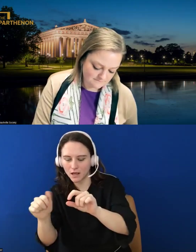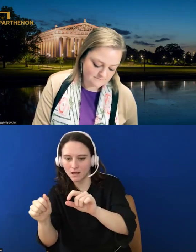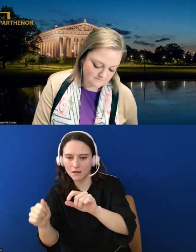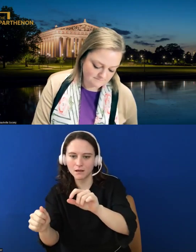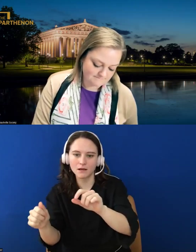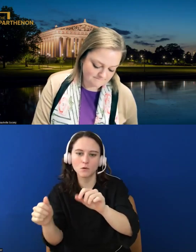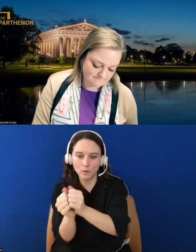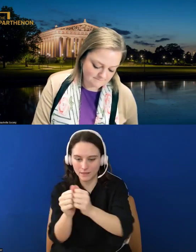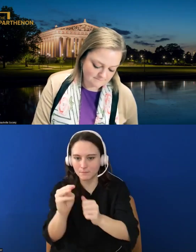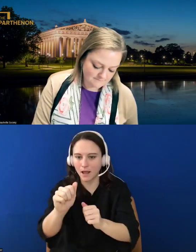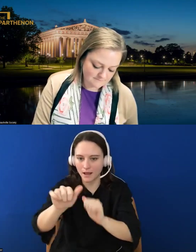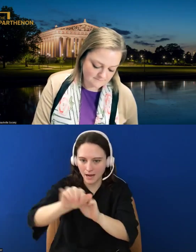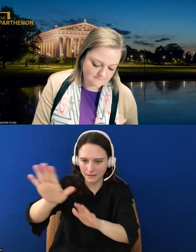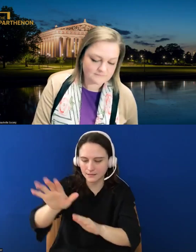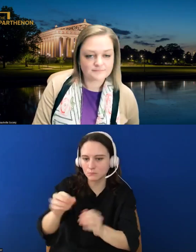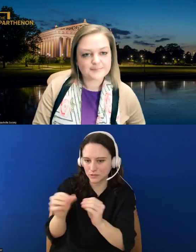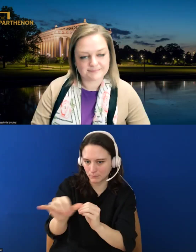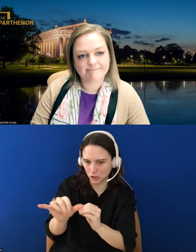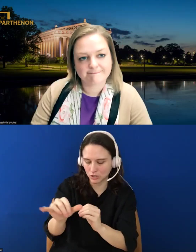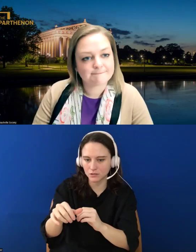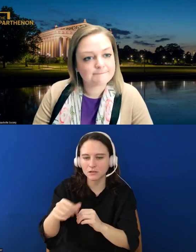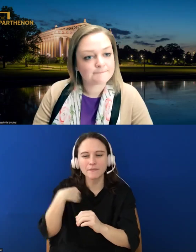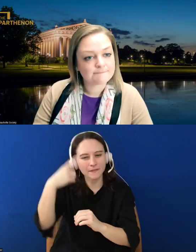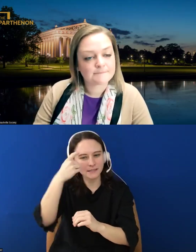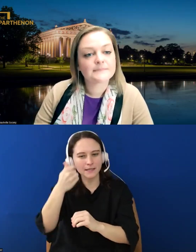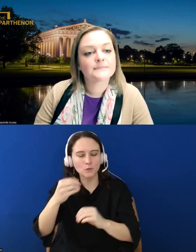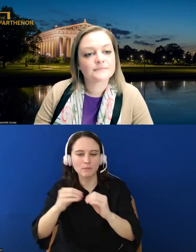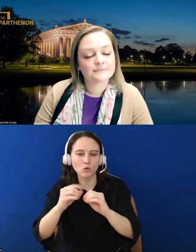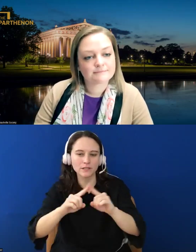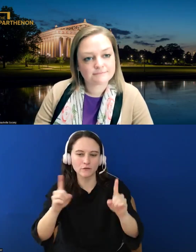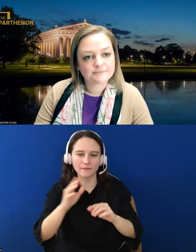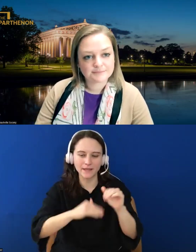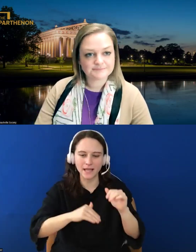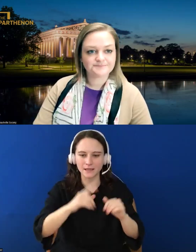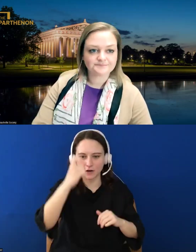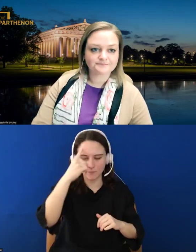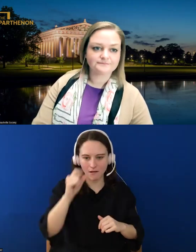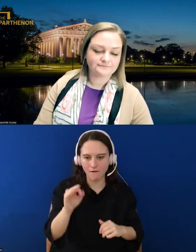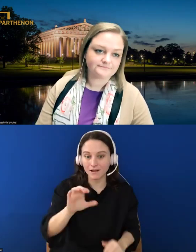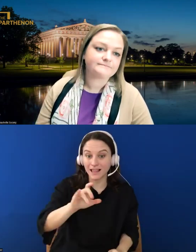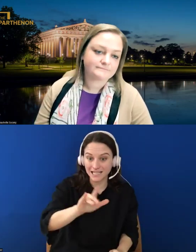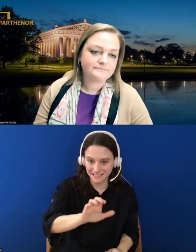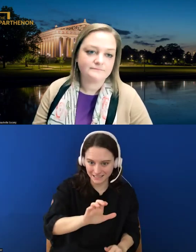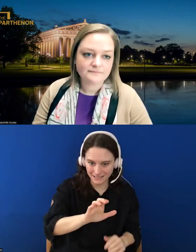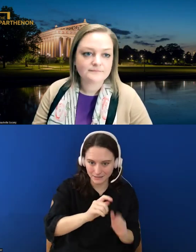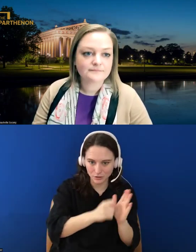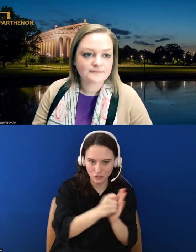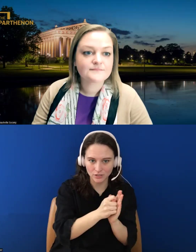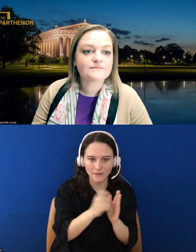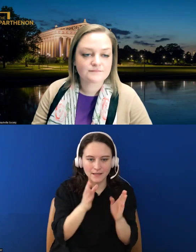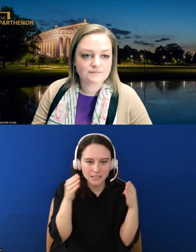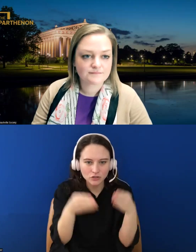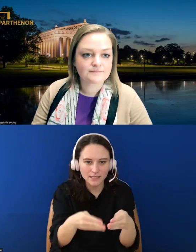I think it's a little bit different from the government of the classic period, which is centralized in the Kohula Howard, just